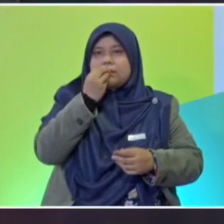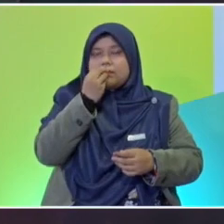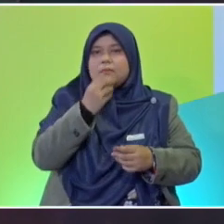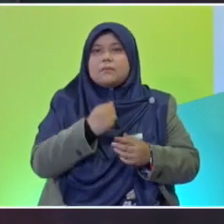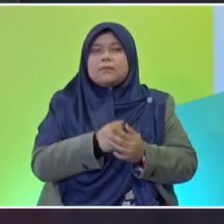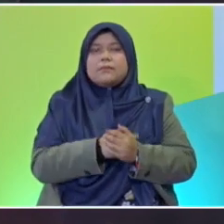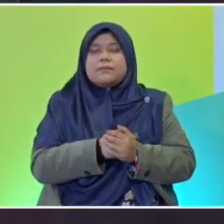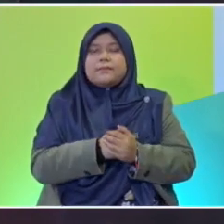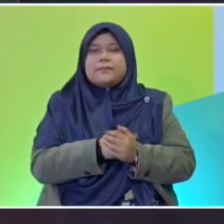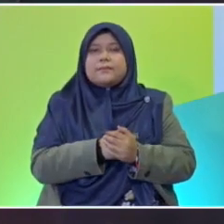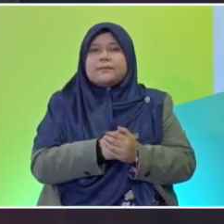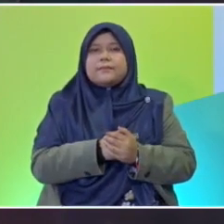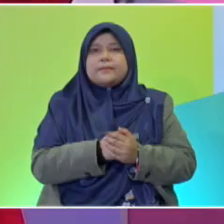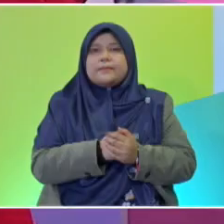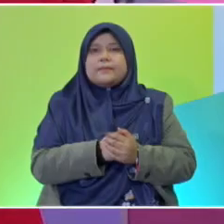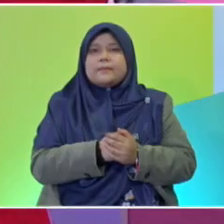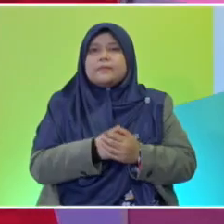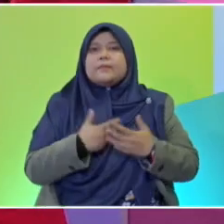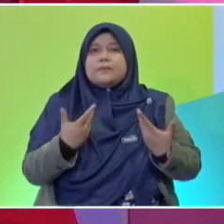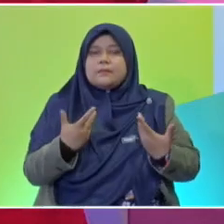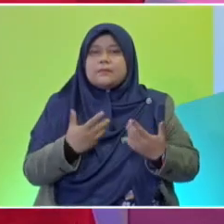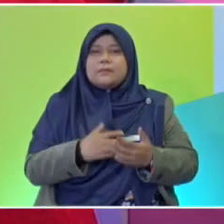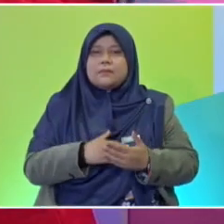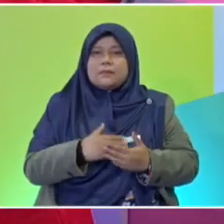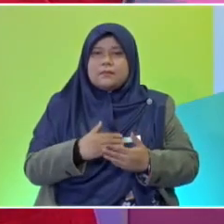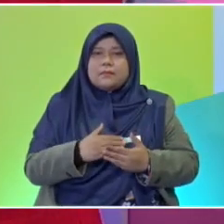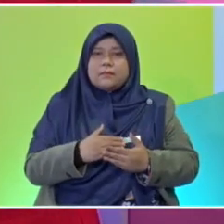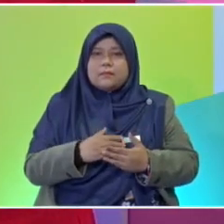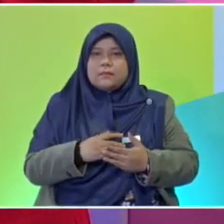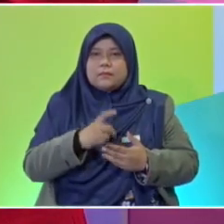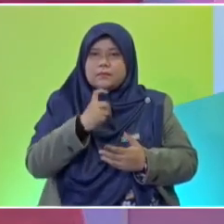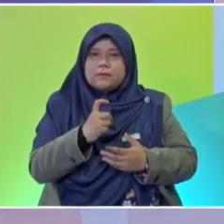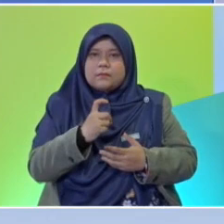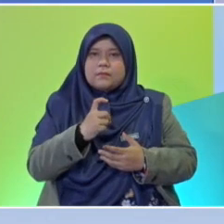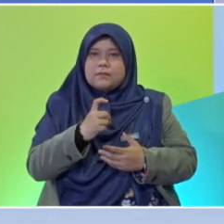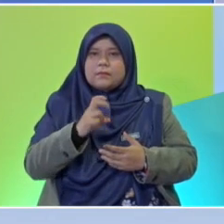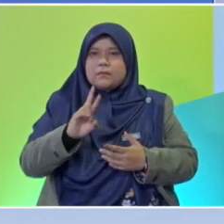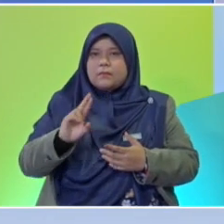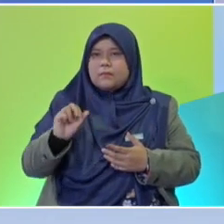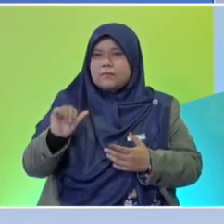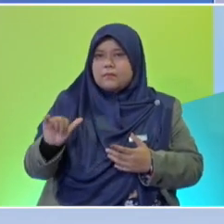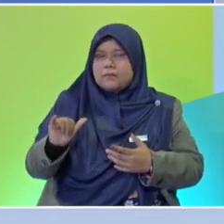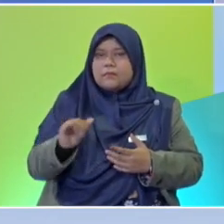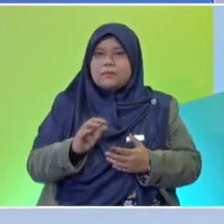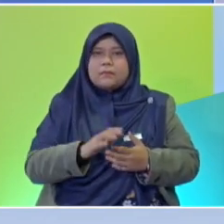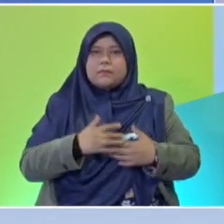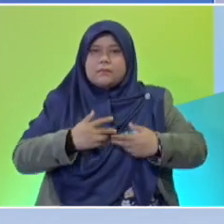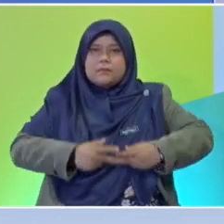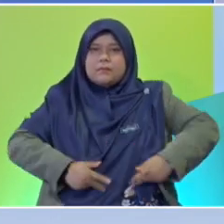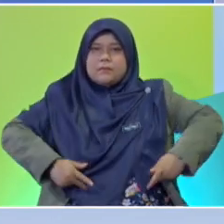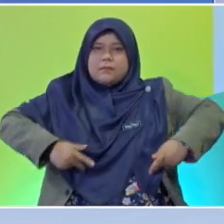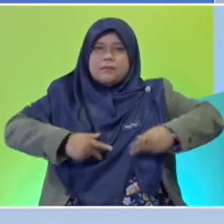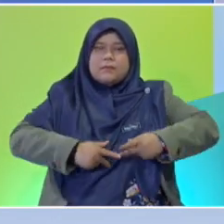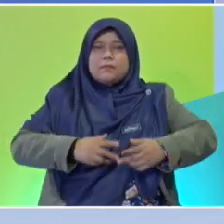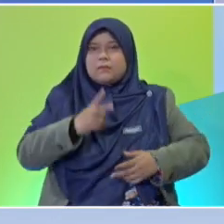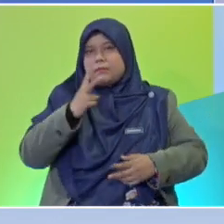right. Okay, next one. This X-ray scan shows a problem with this person's lung because he